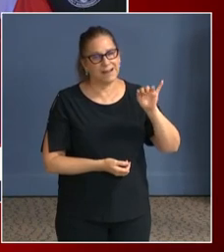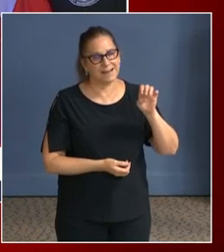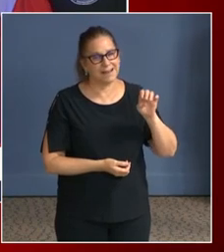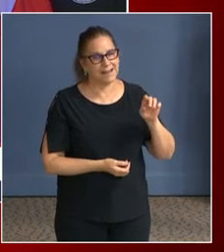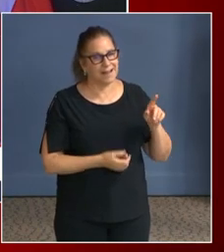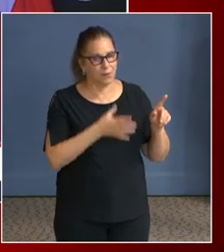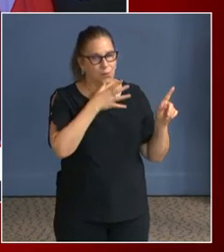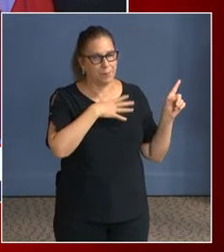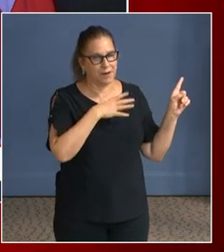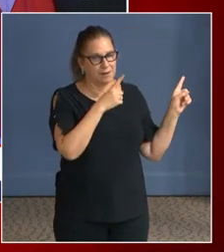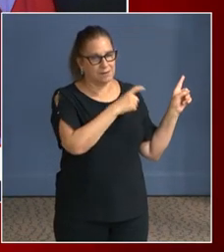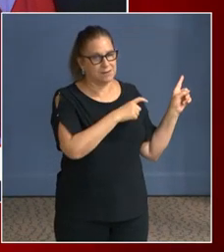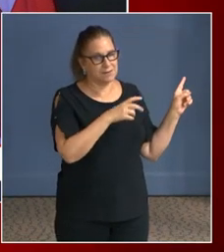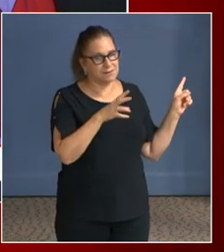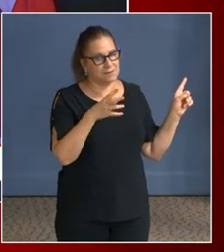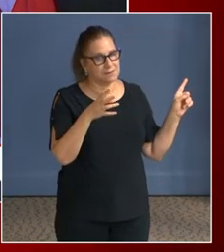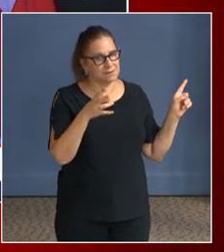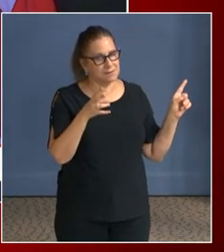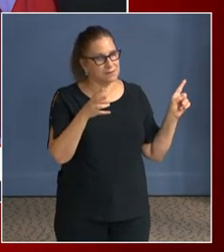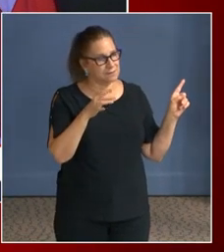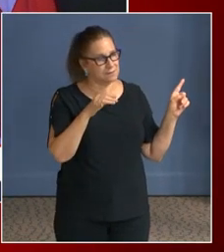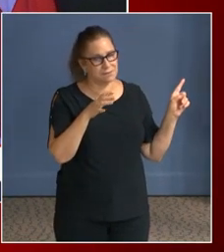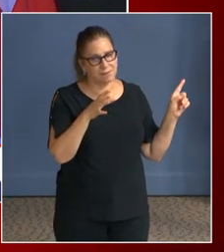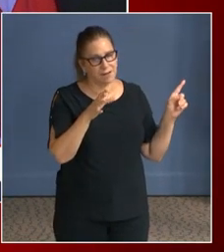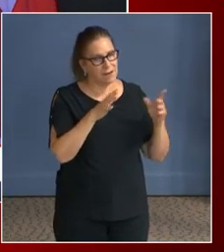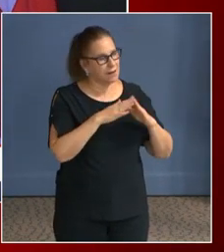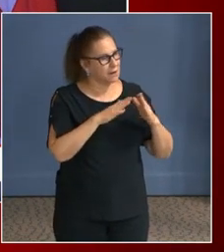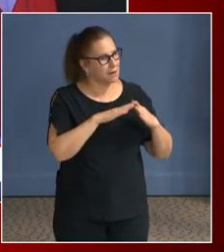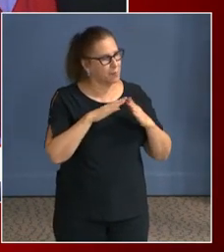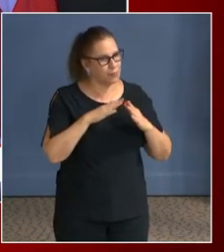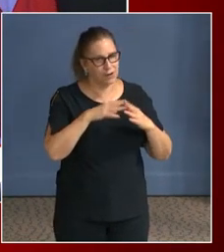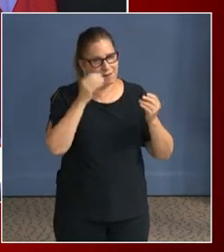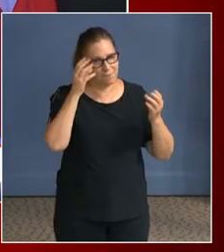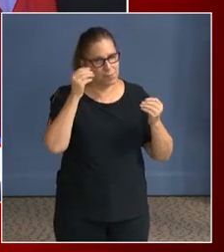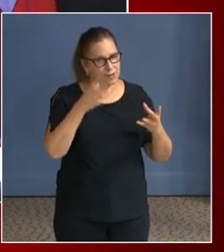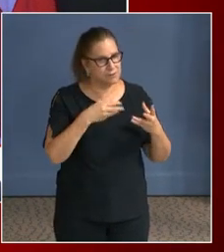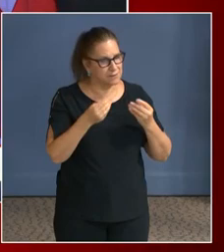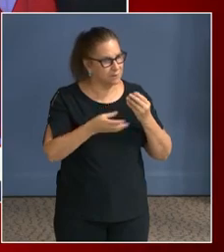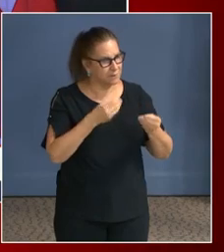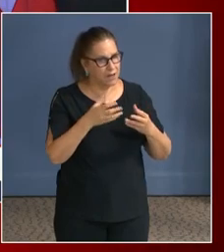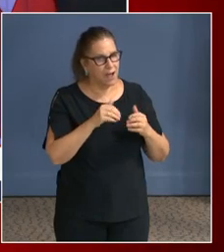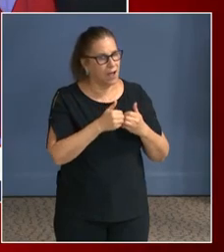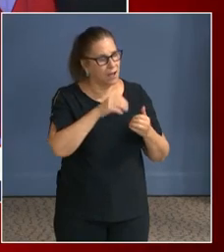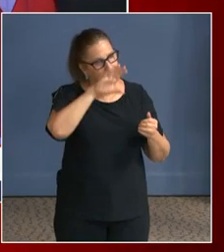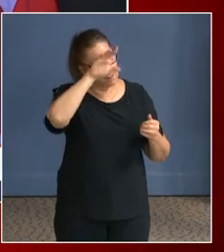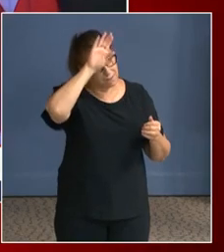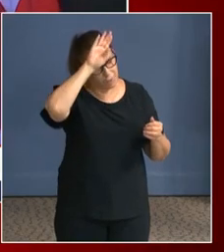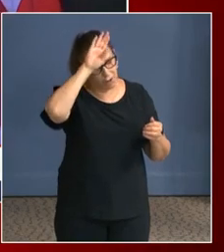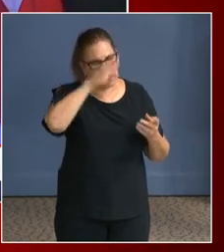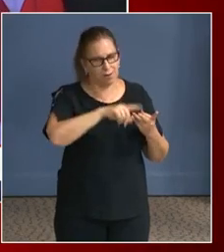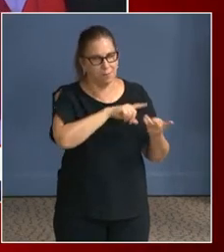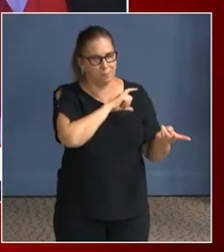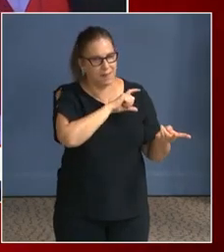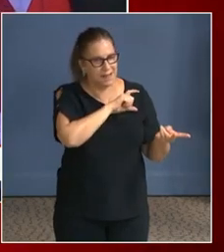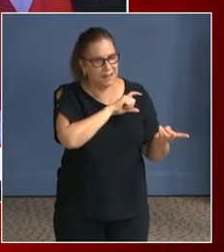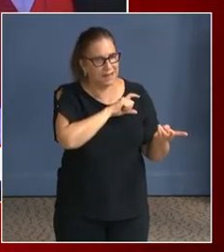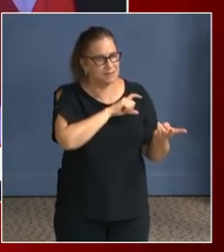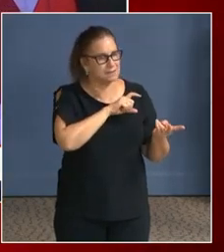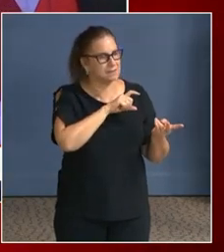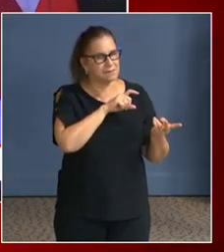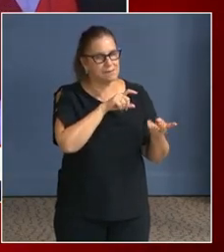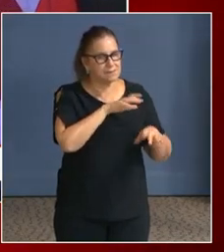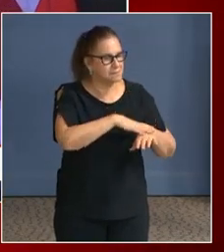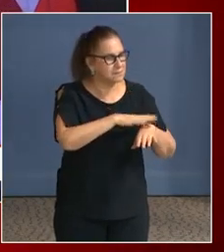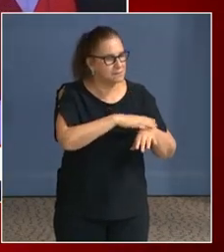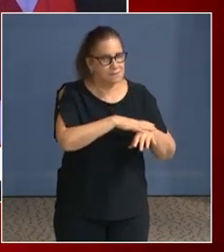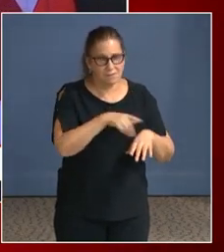give out information about fireworks safety. What have police or the fire department been doing when people are setting off illegal fireworks? Is there any enforcement action right